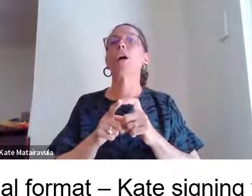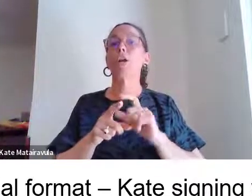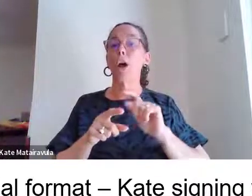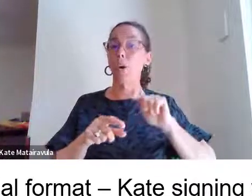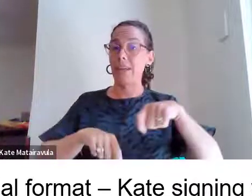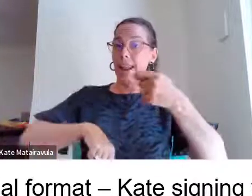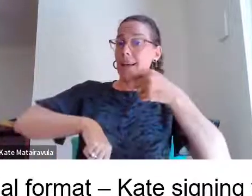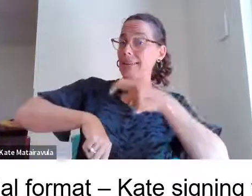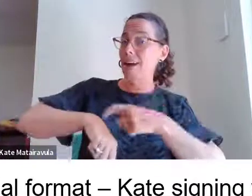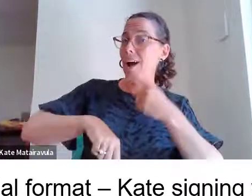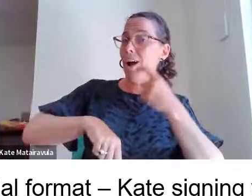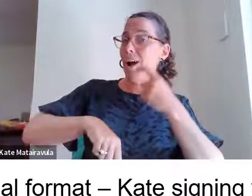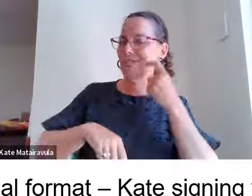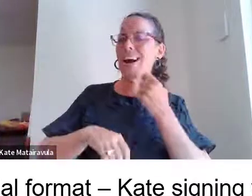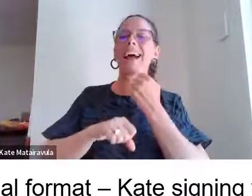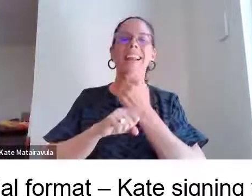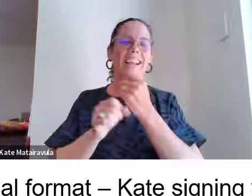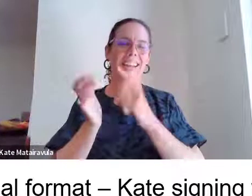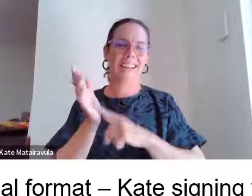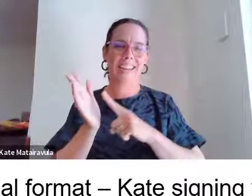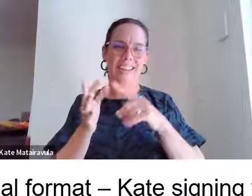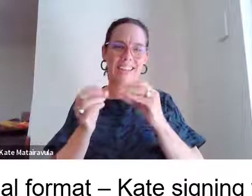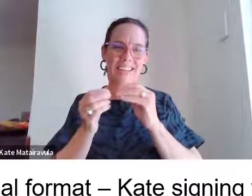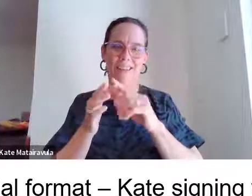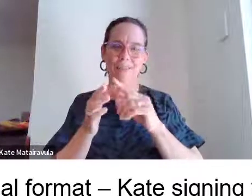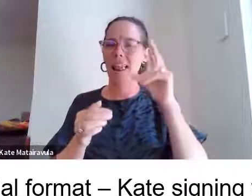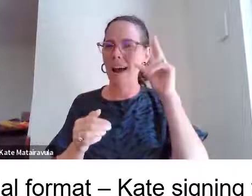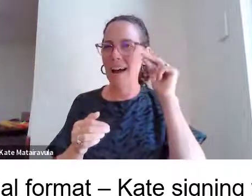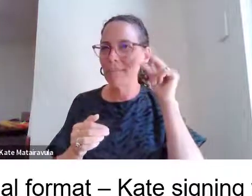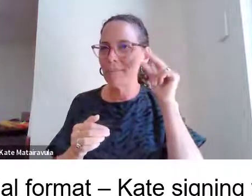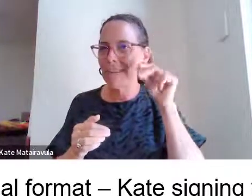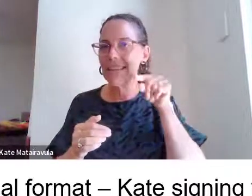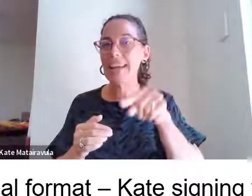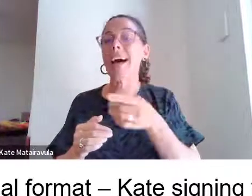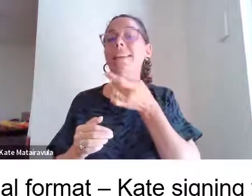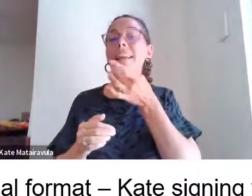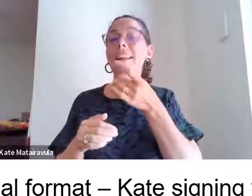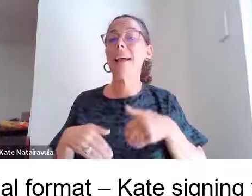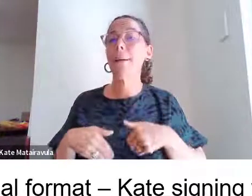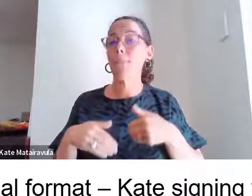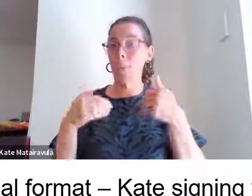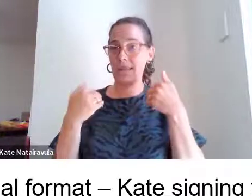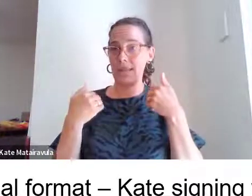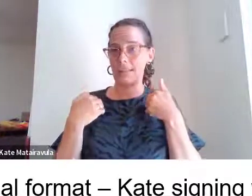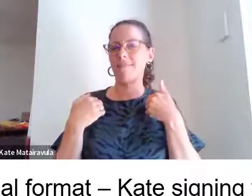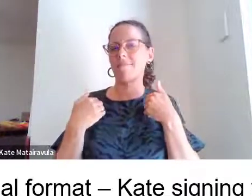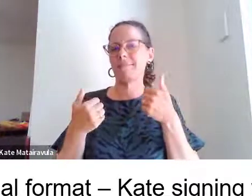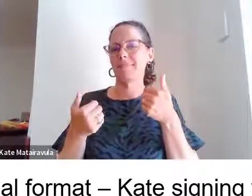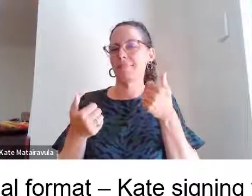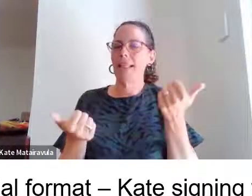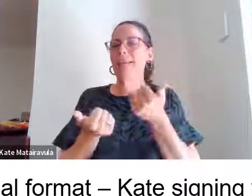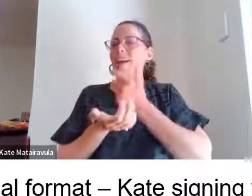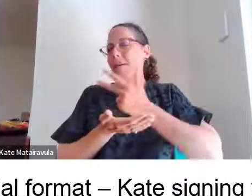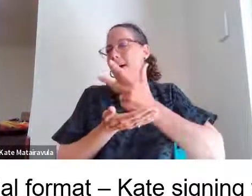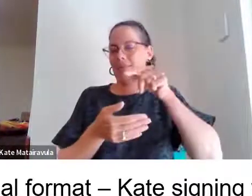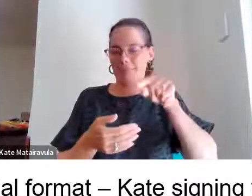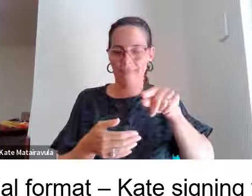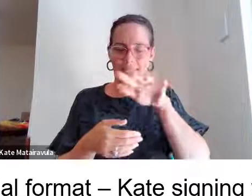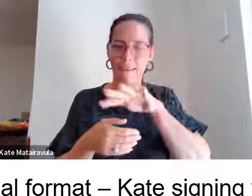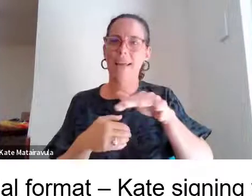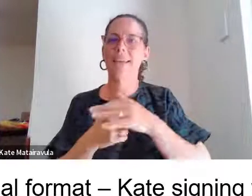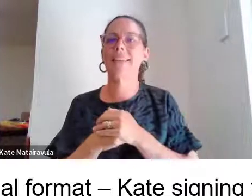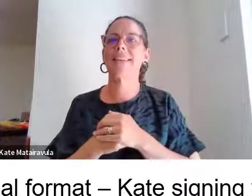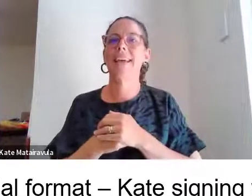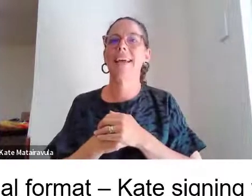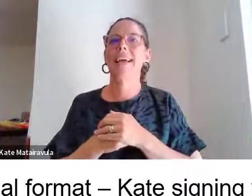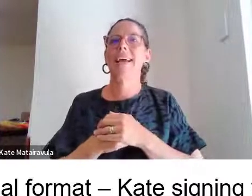physically get there, timing and geographically. So then we thought we might try Lidcombe Library. So, and we thought we'll do